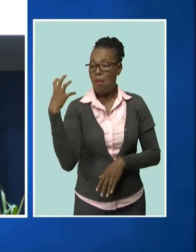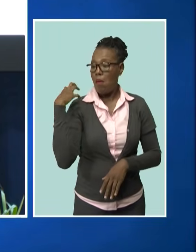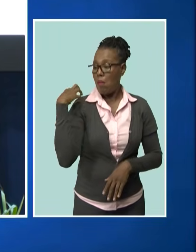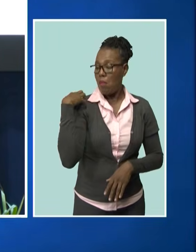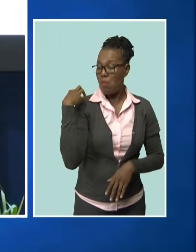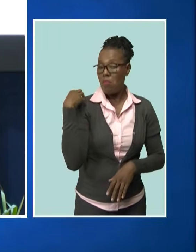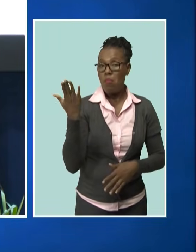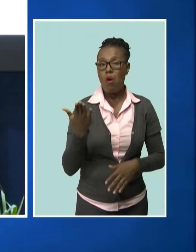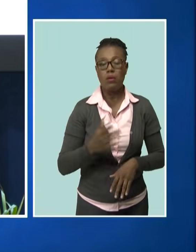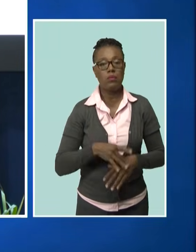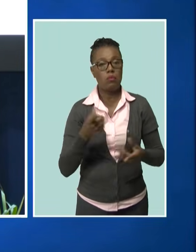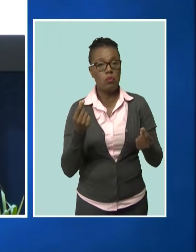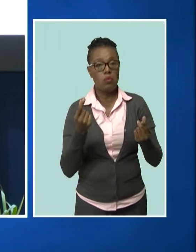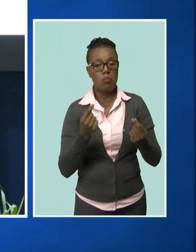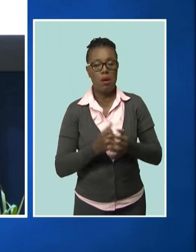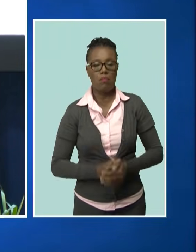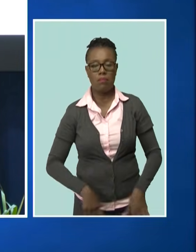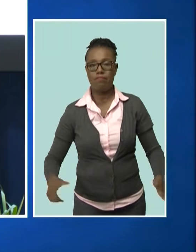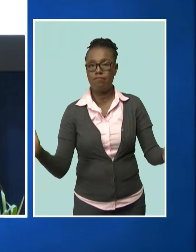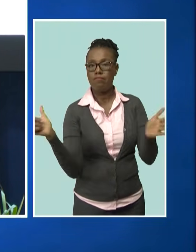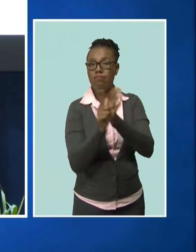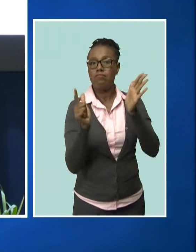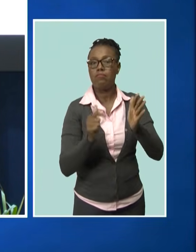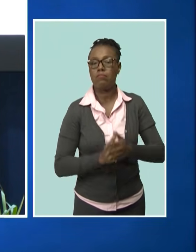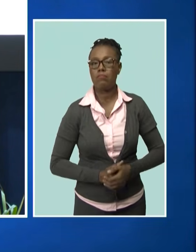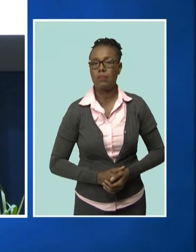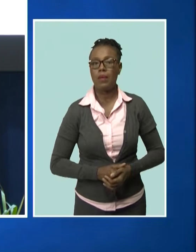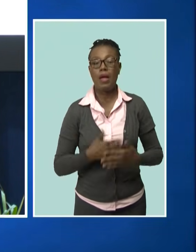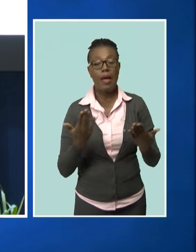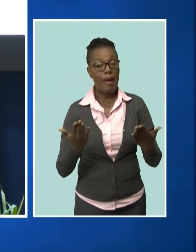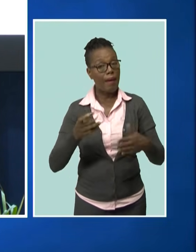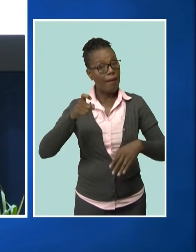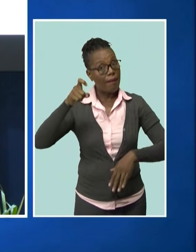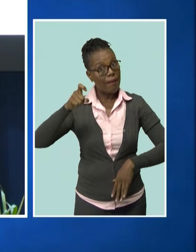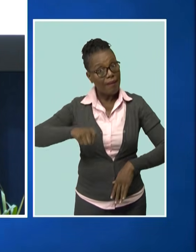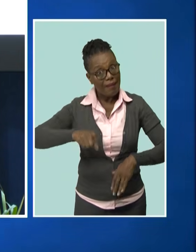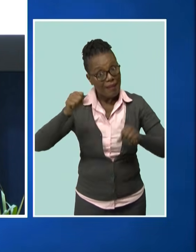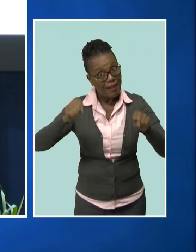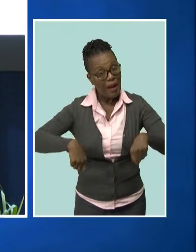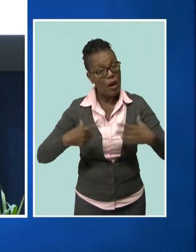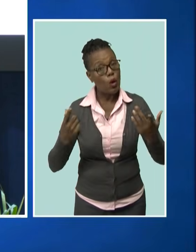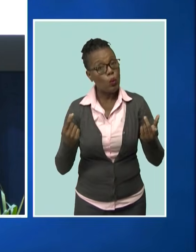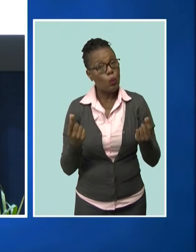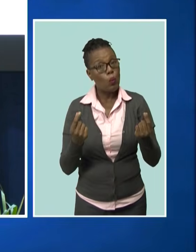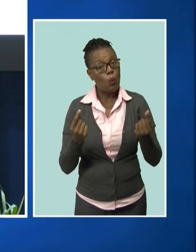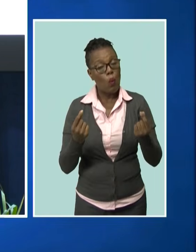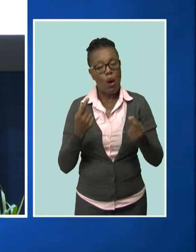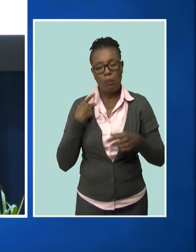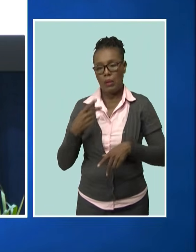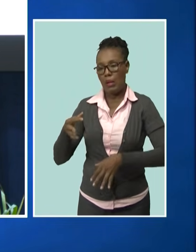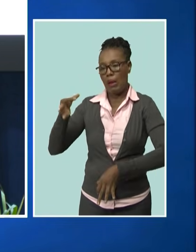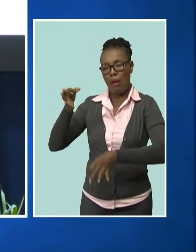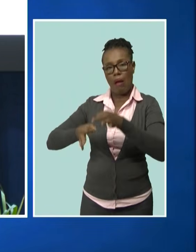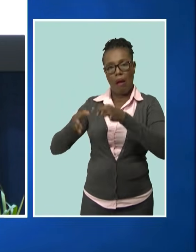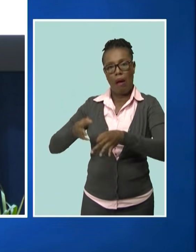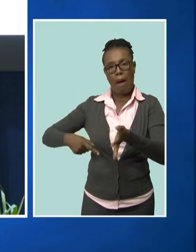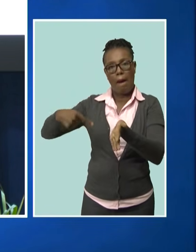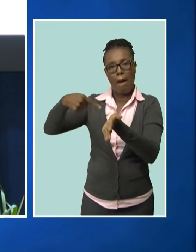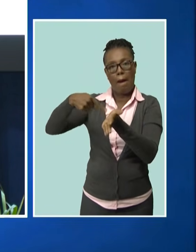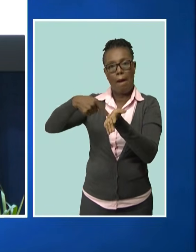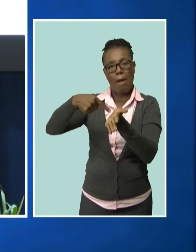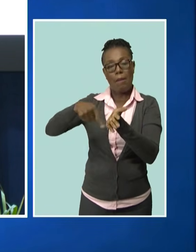would be guilty of an offense and is liable on summary conviction to a fine